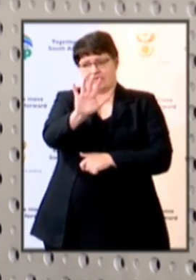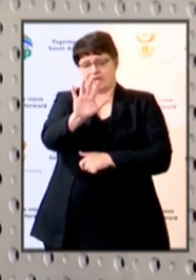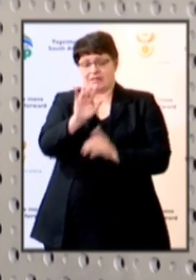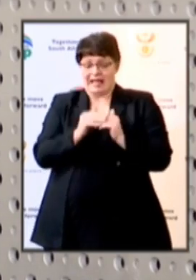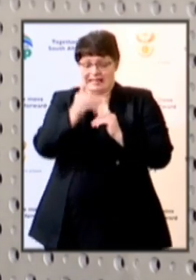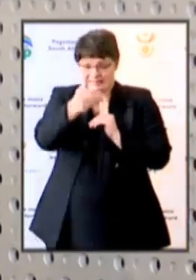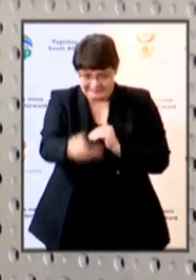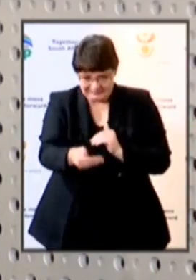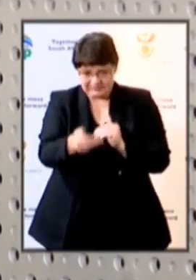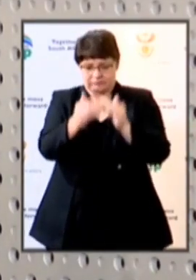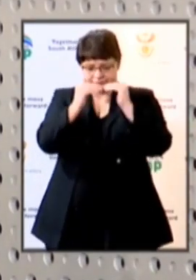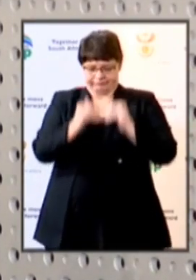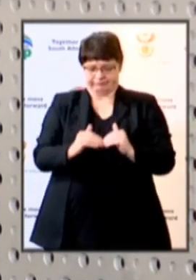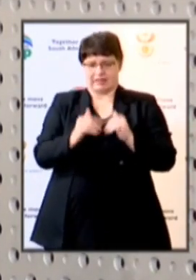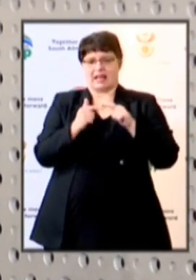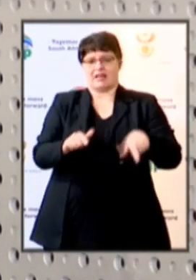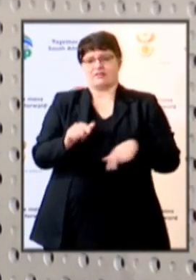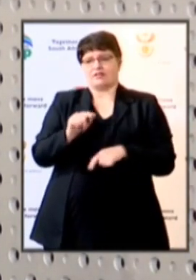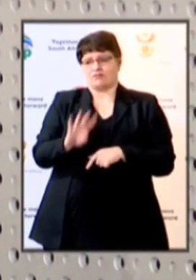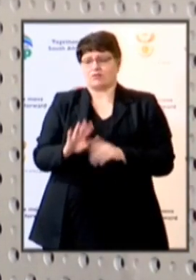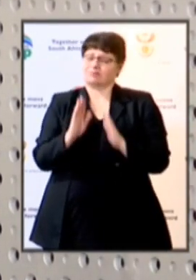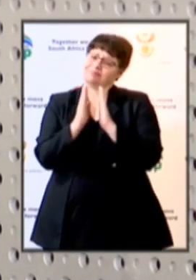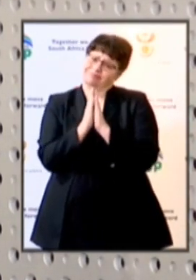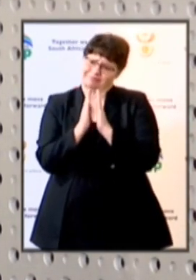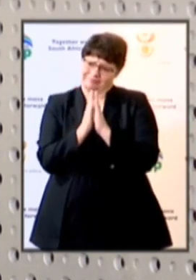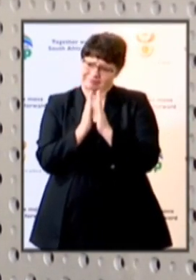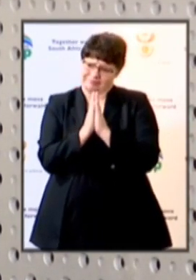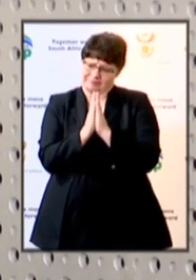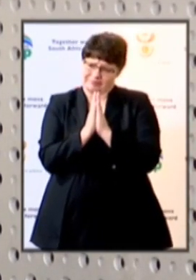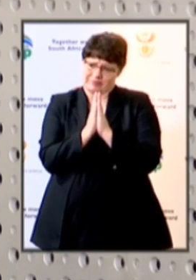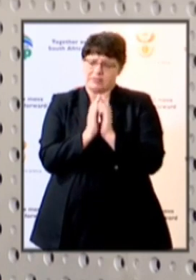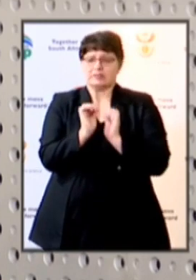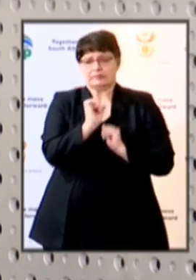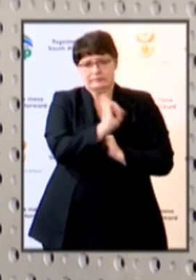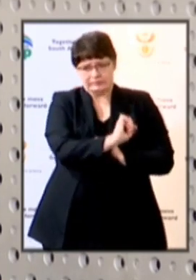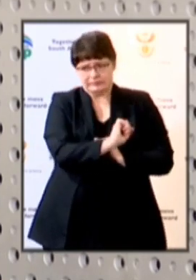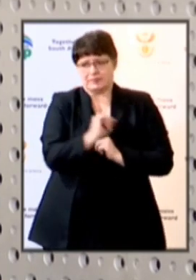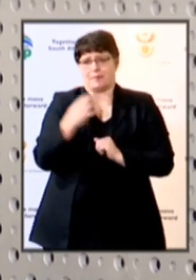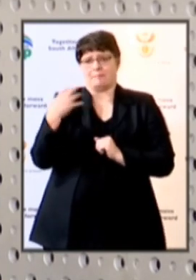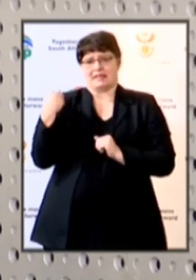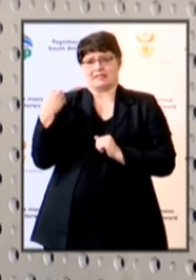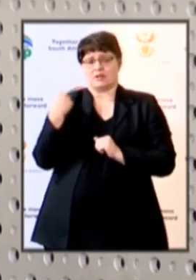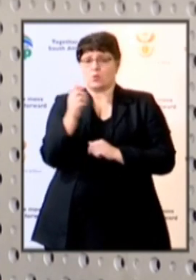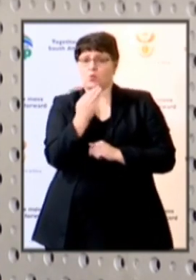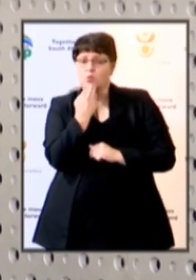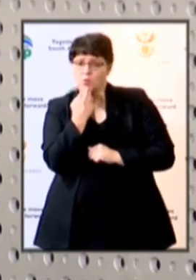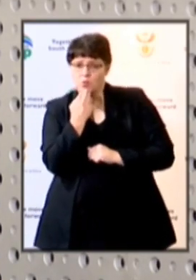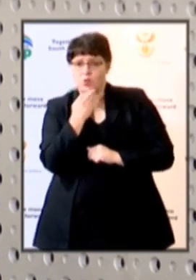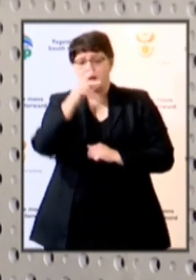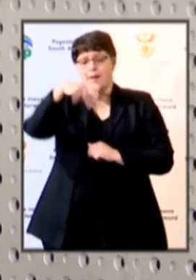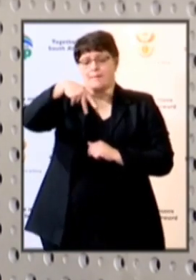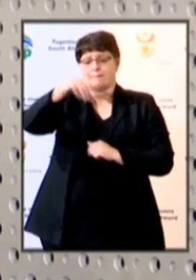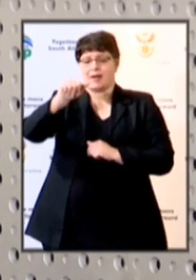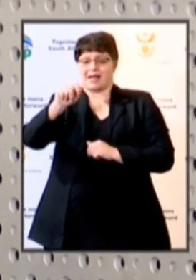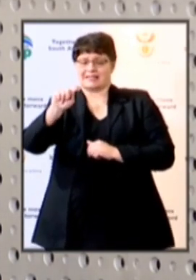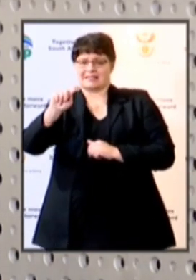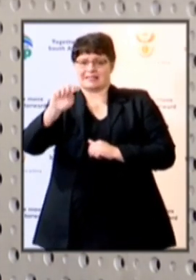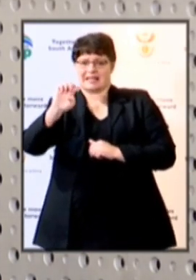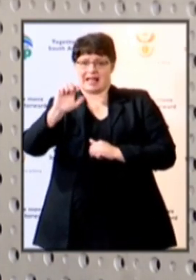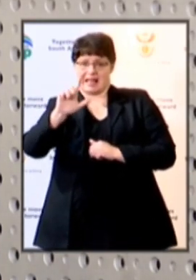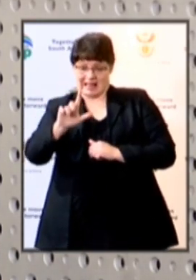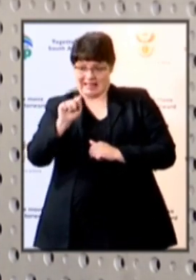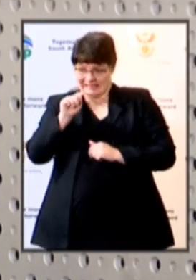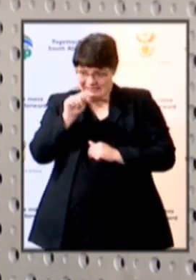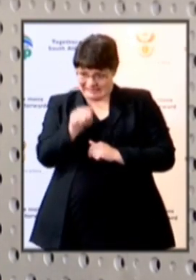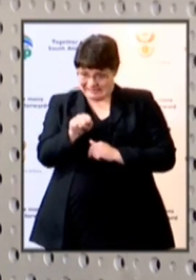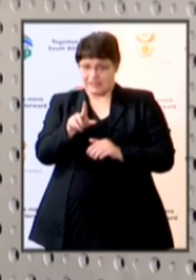ngokukhulu ukuzithoba ukuthi uMinister uPatel eze ngaphambili azosichazela